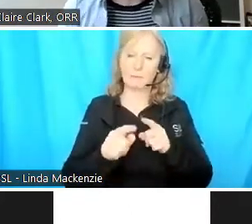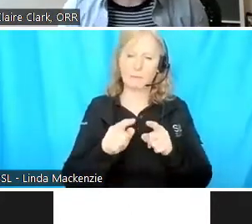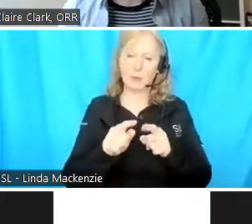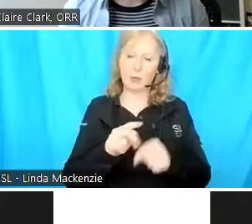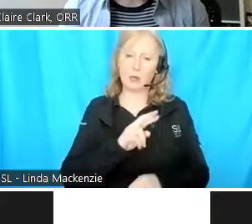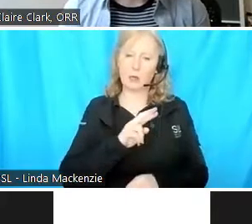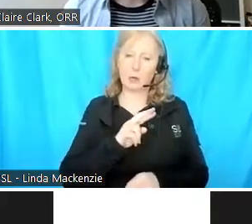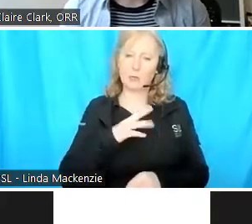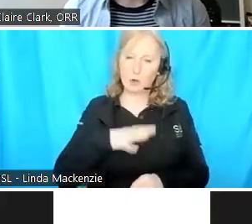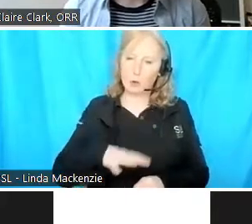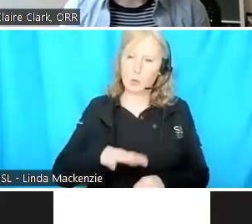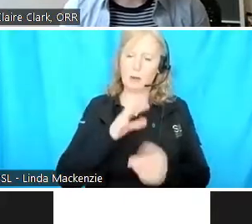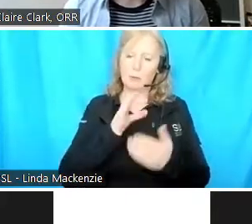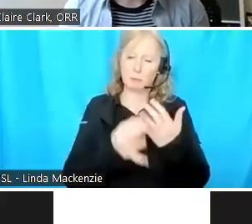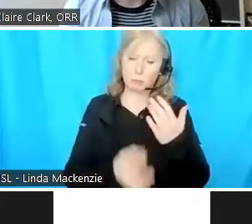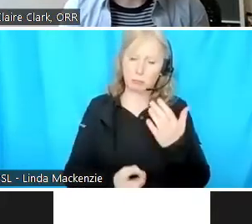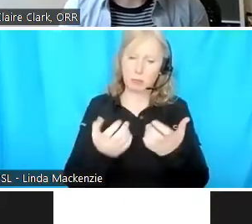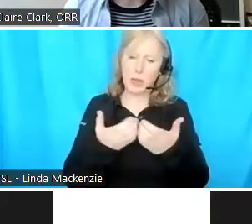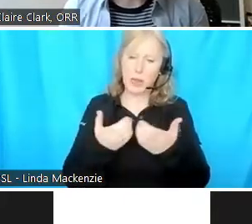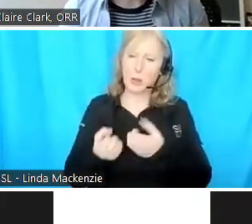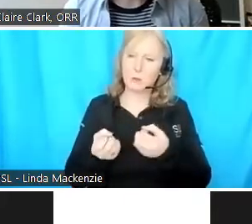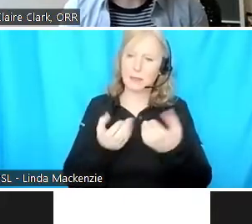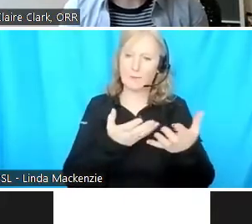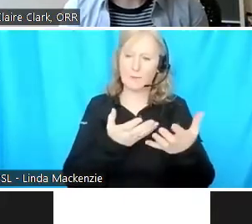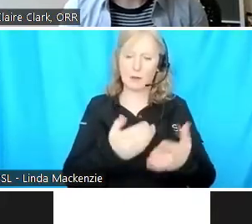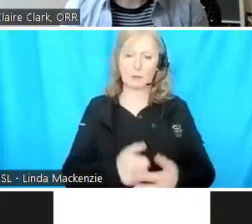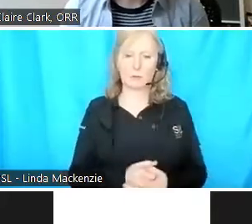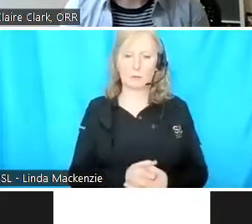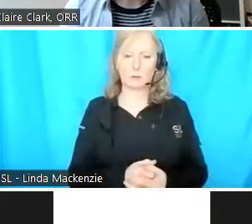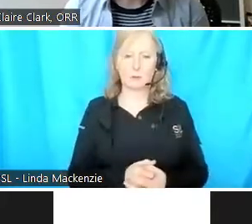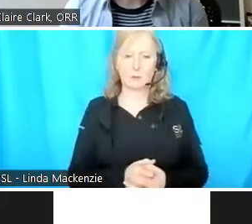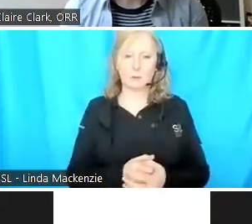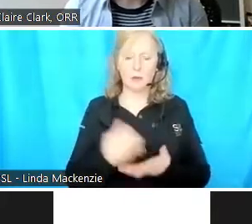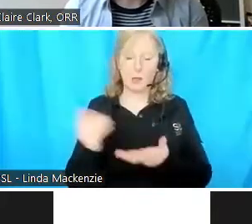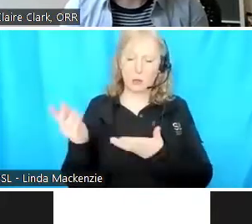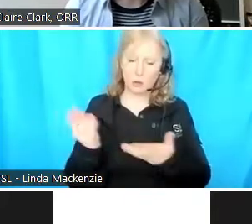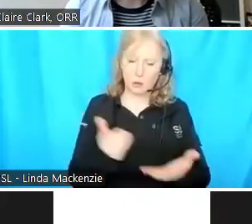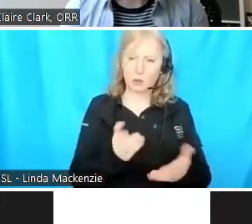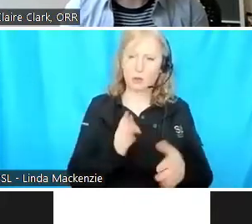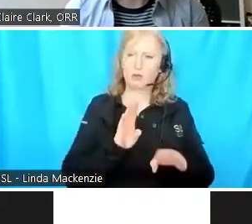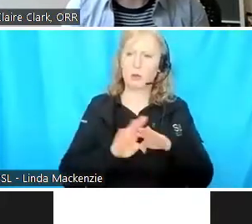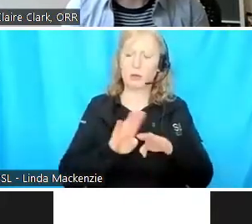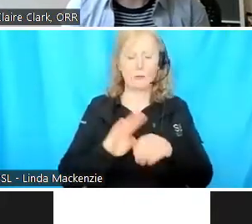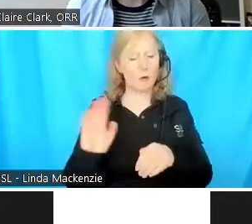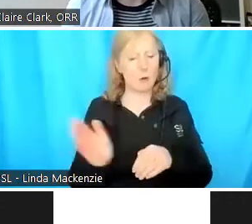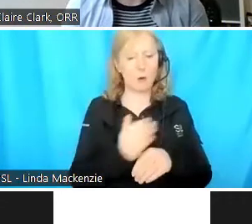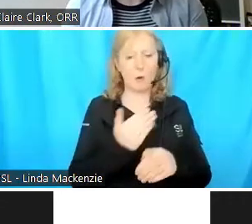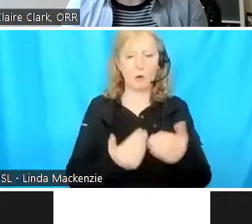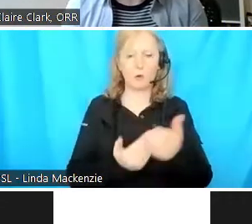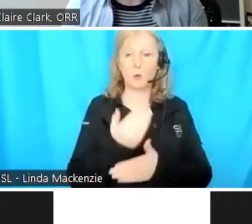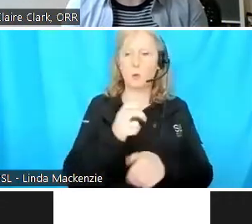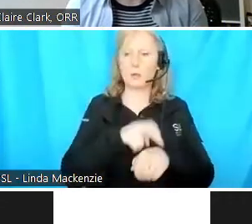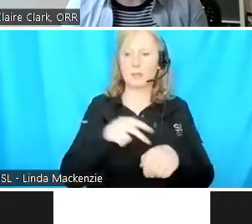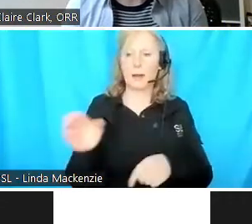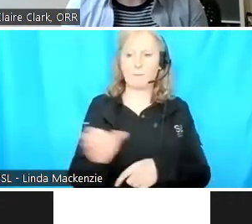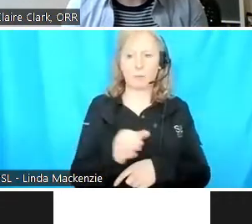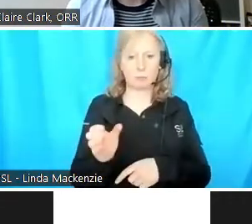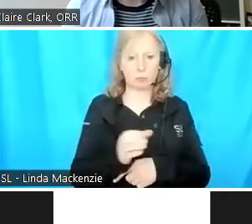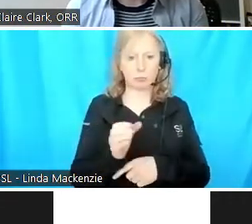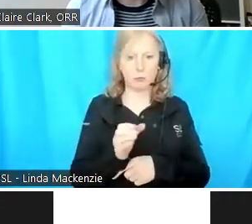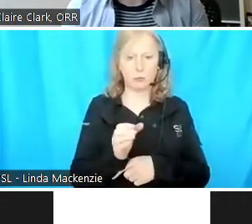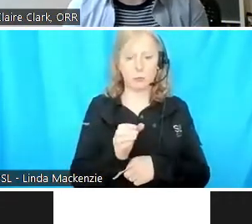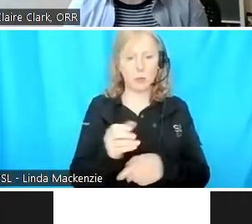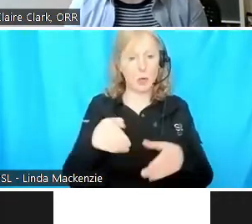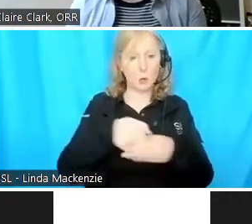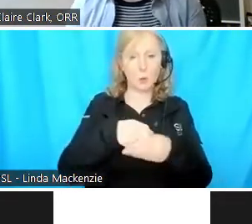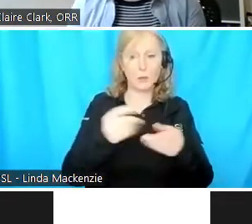actually how it's going to be delivered on the ground. So that includes induction training for all new staff, including those in senior